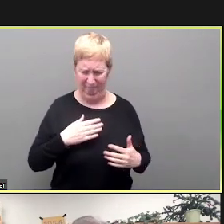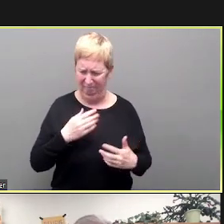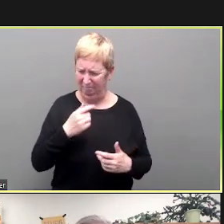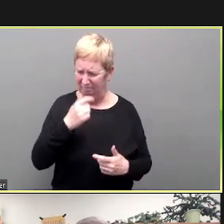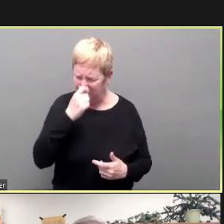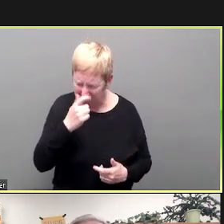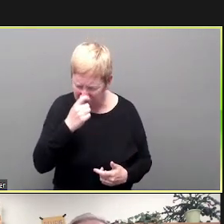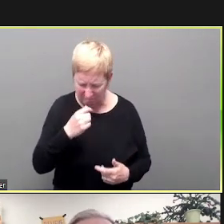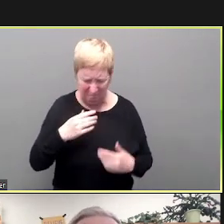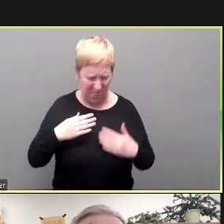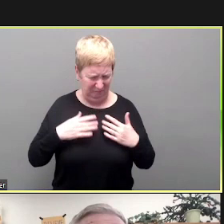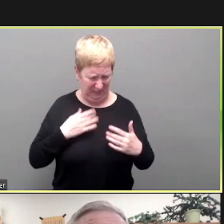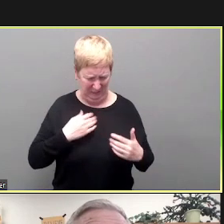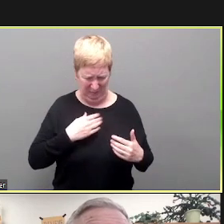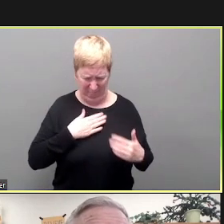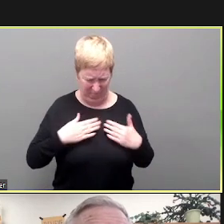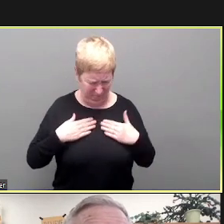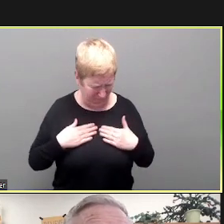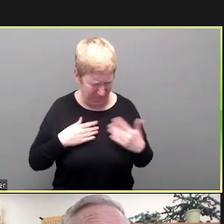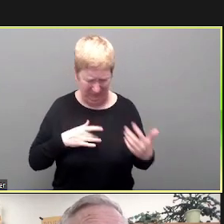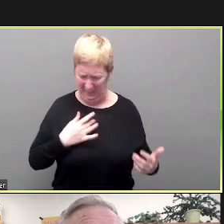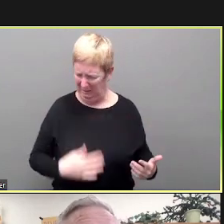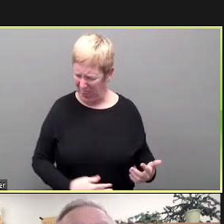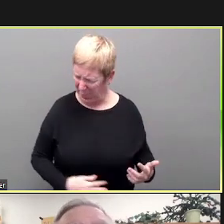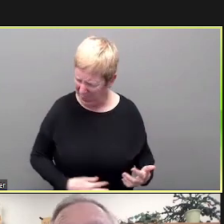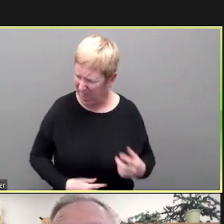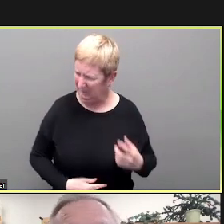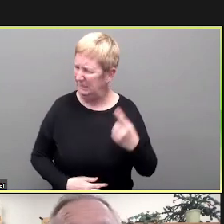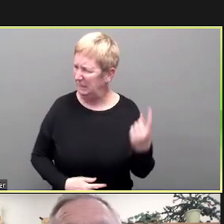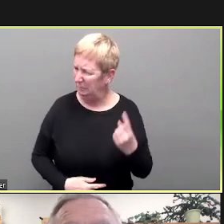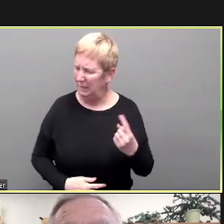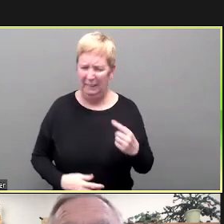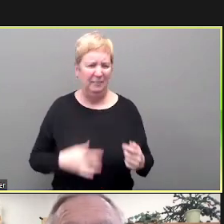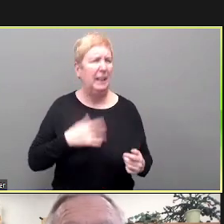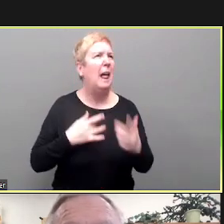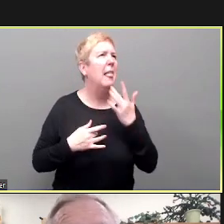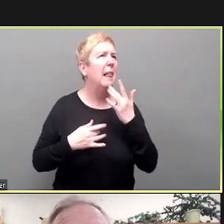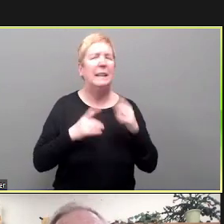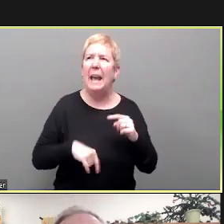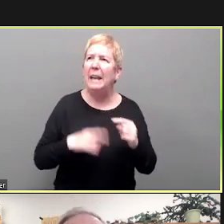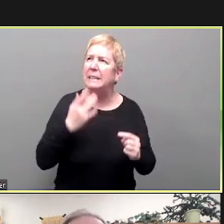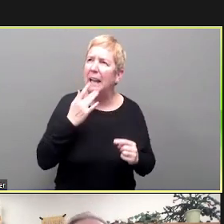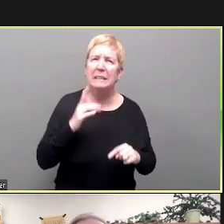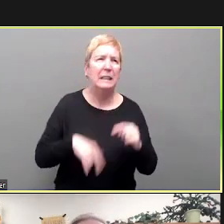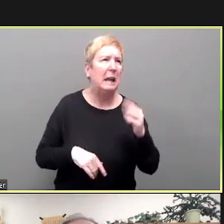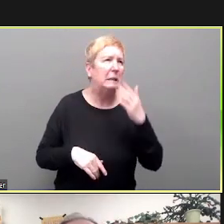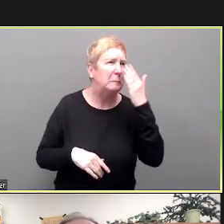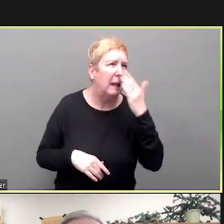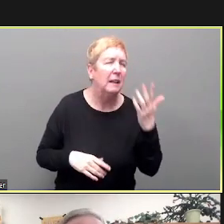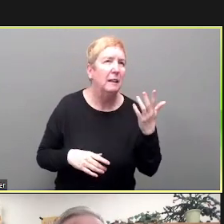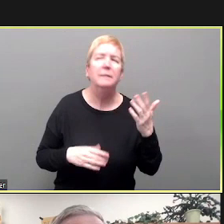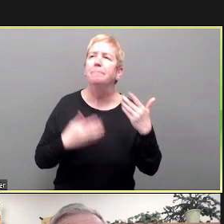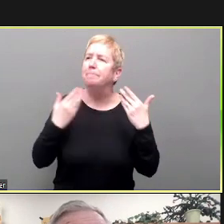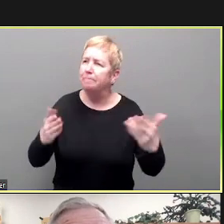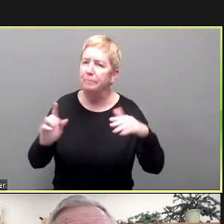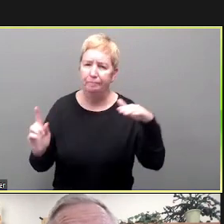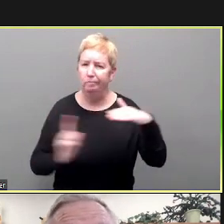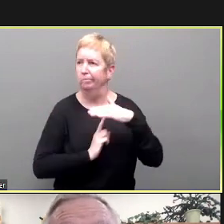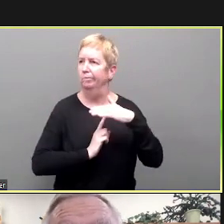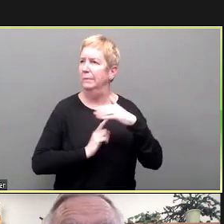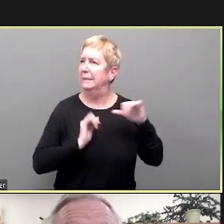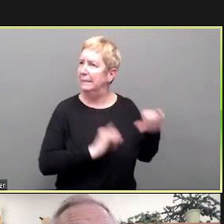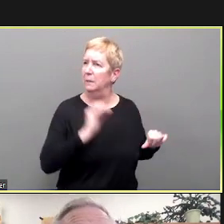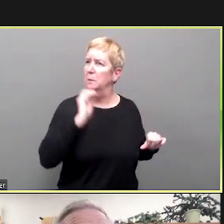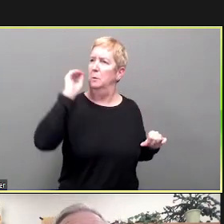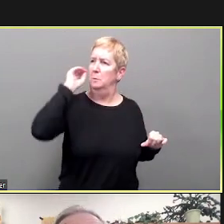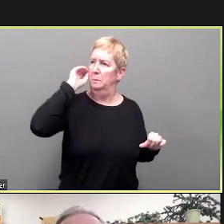or headache or particularly loss of taste or smell, please isolate right then. We're going to talk a little bit more about how you could just do a test